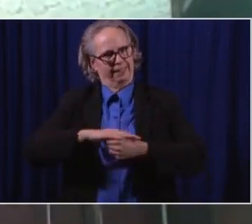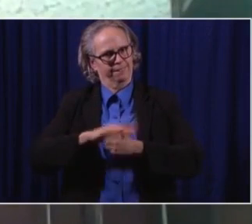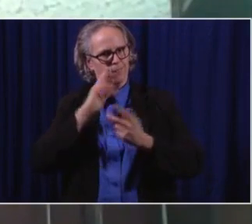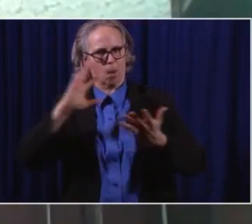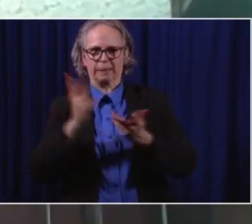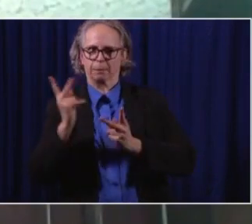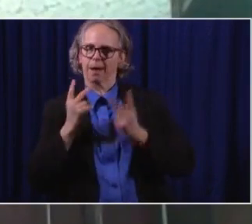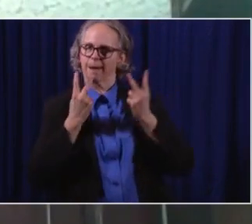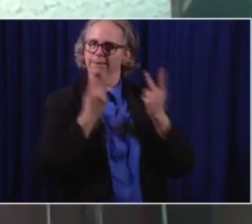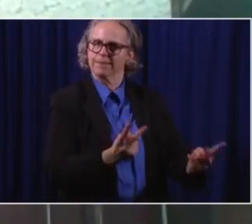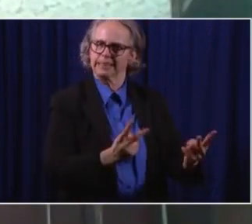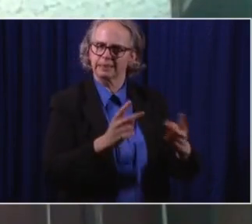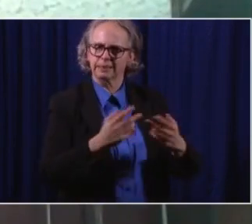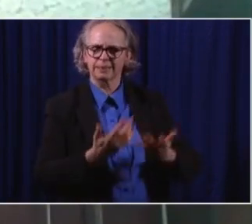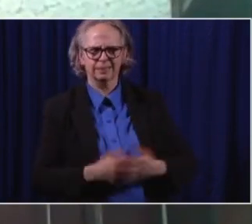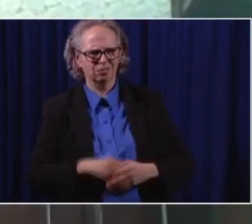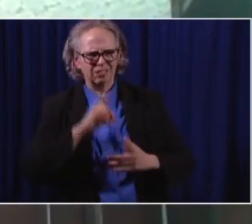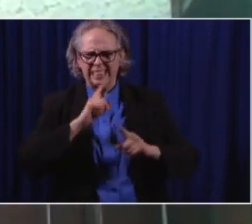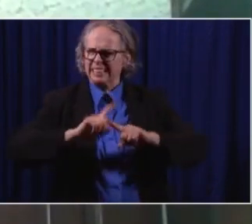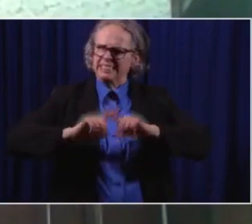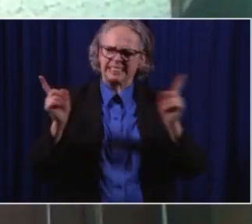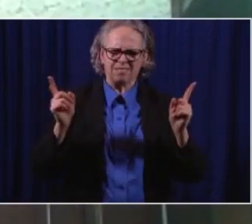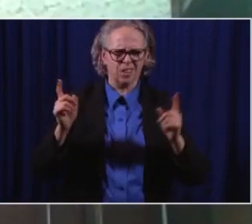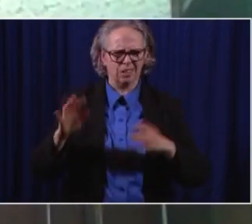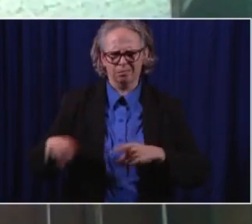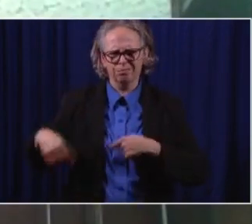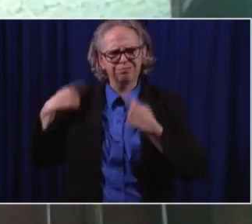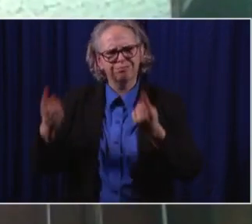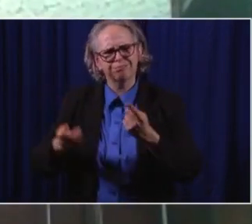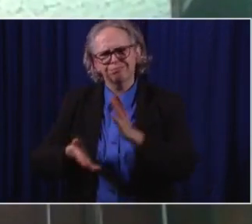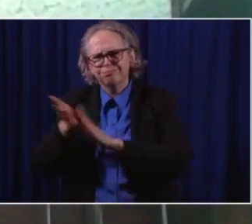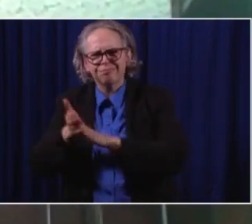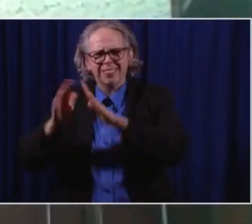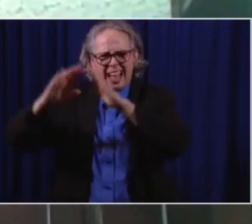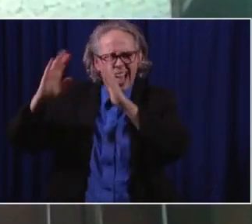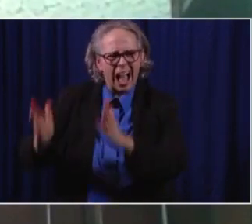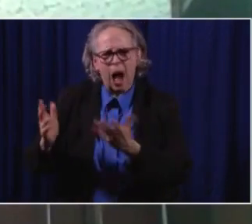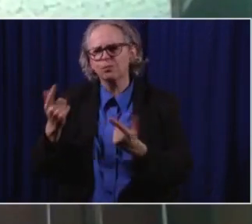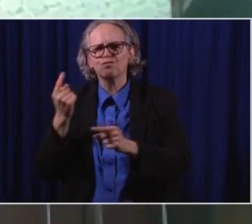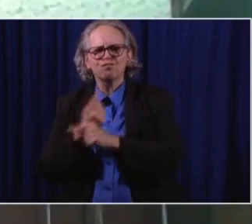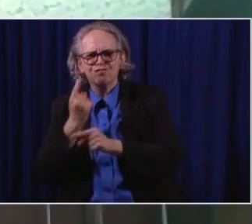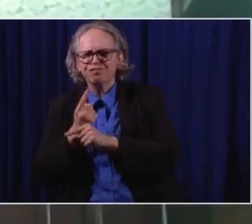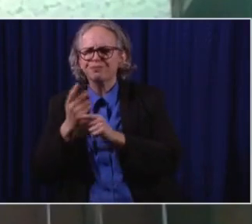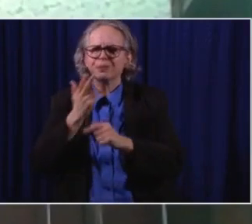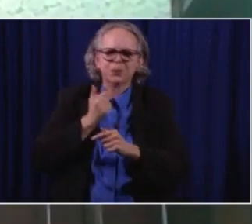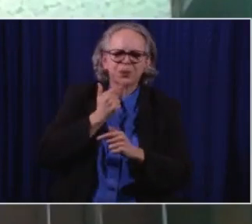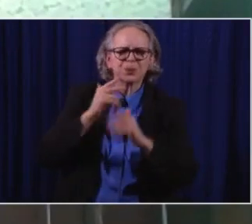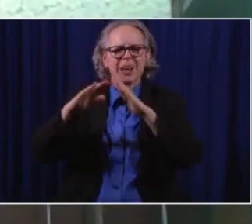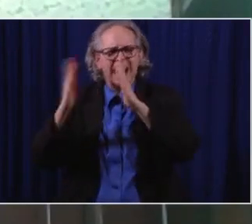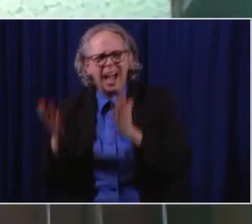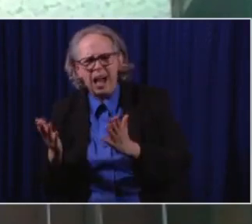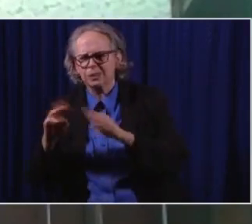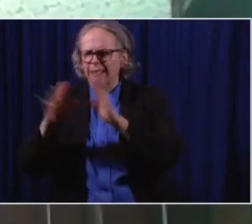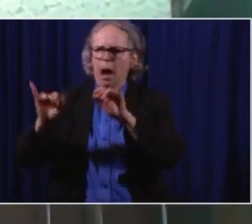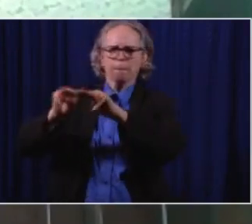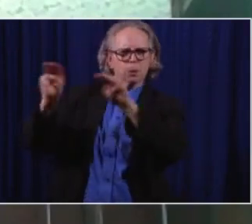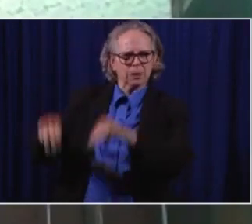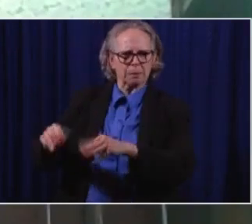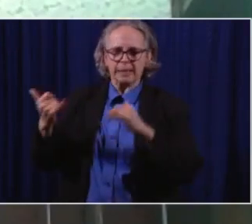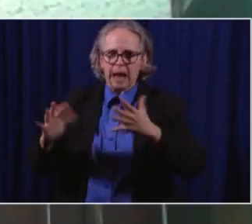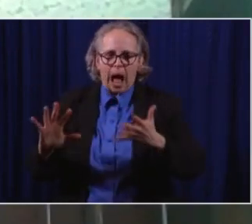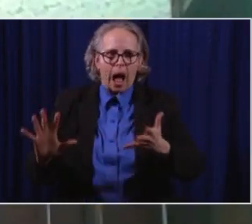for the past 50 years or so, which is just a house museum. So in addition to trying to open up a new site, we've